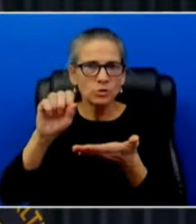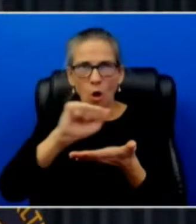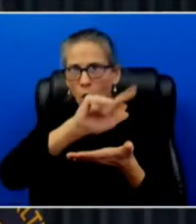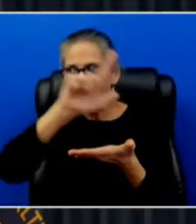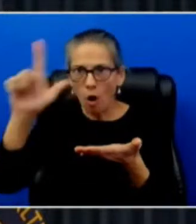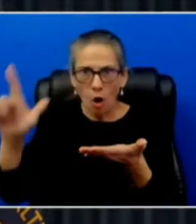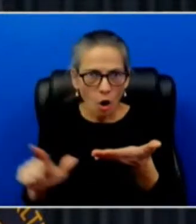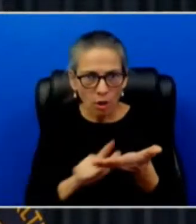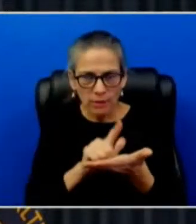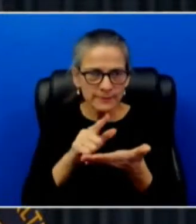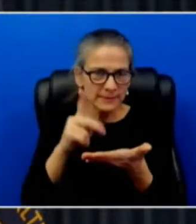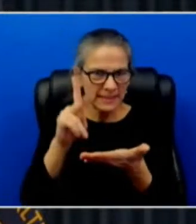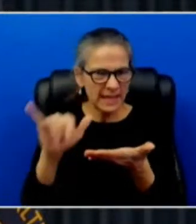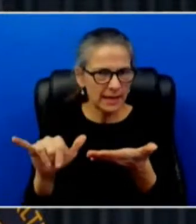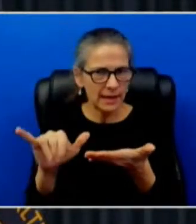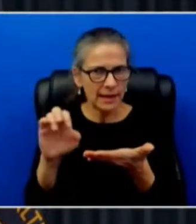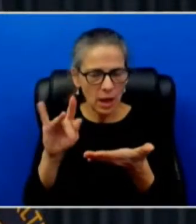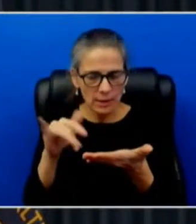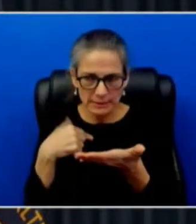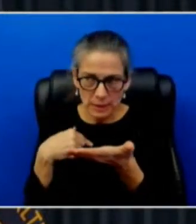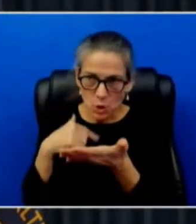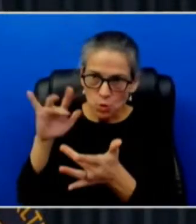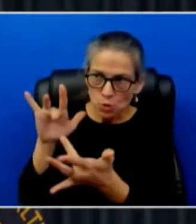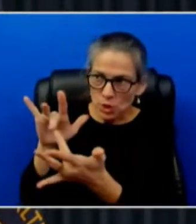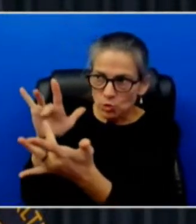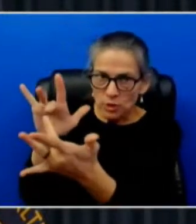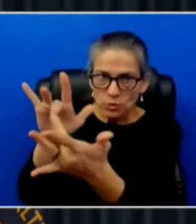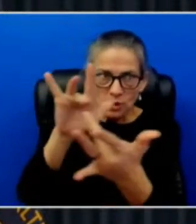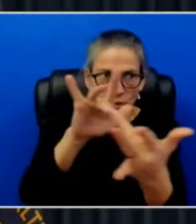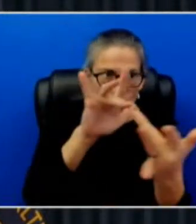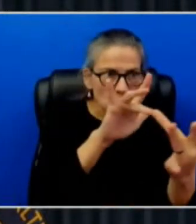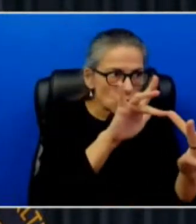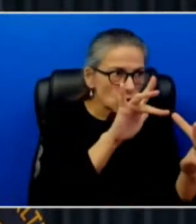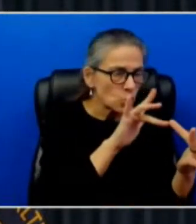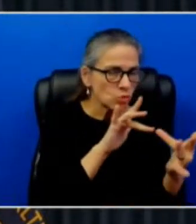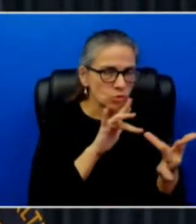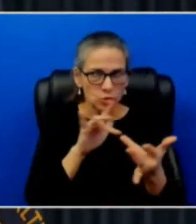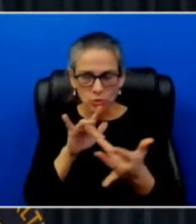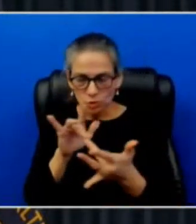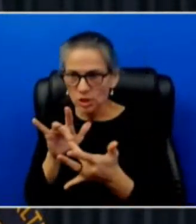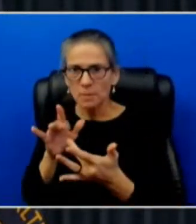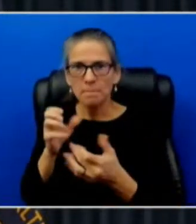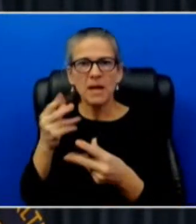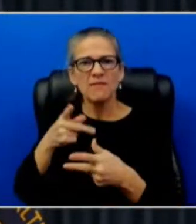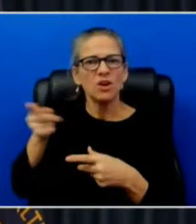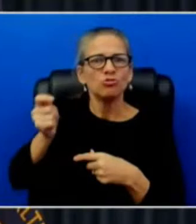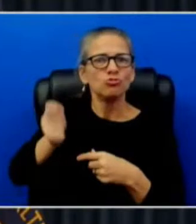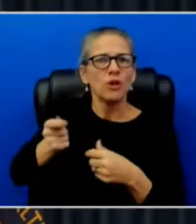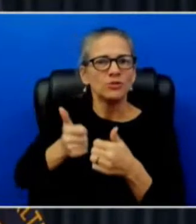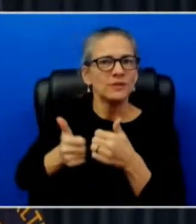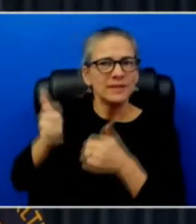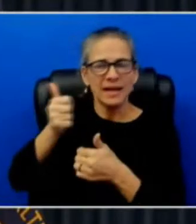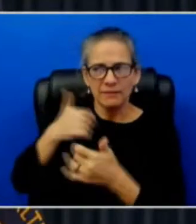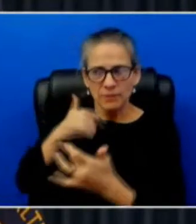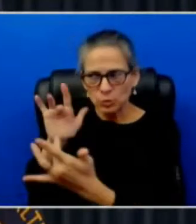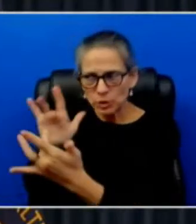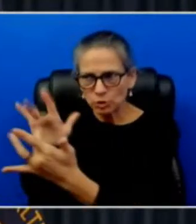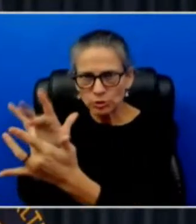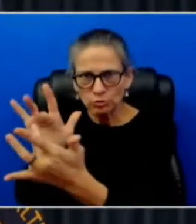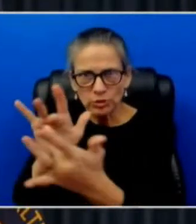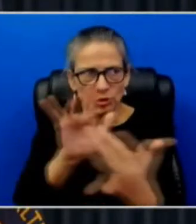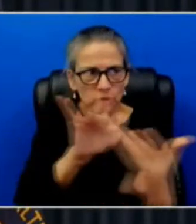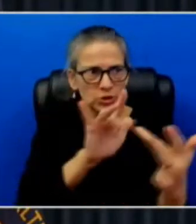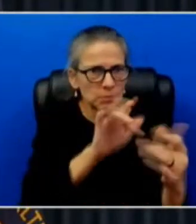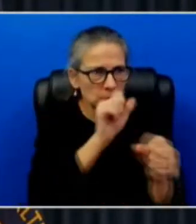as I've been reaching out all morning and have been reached by many of our judges talking about what they have going on, and we're there to